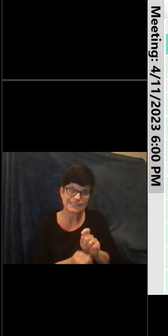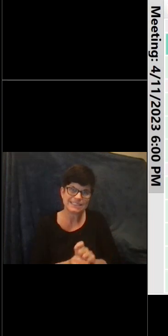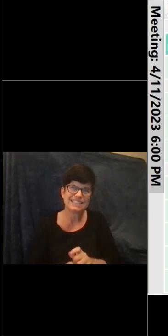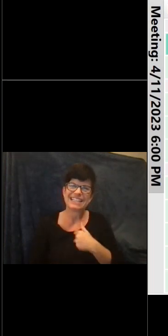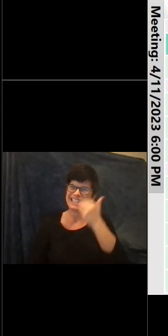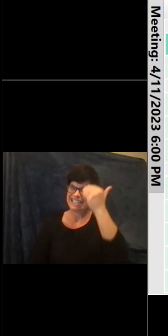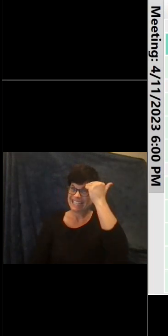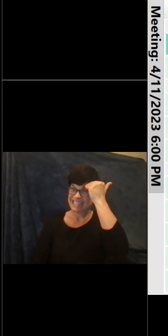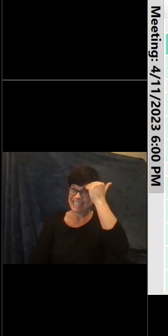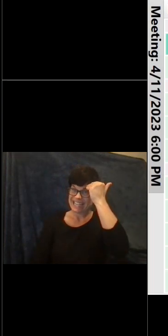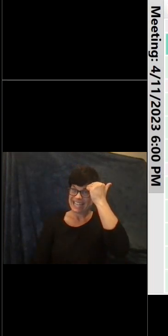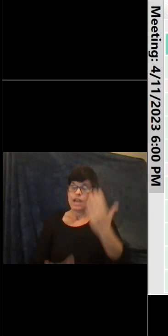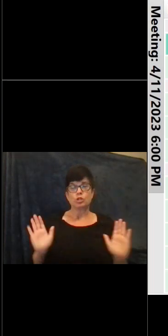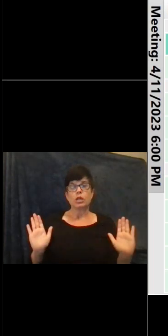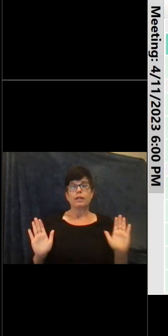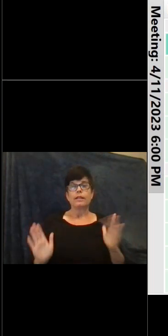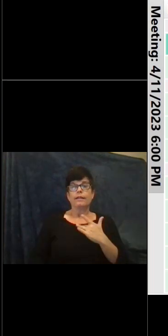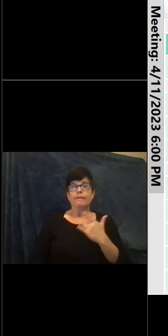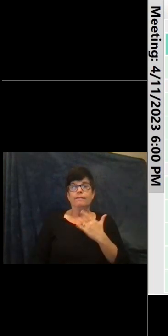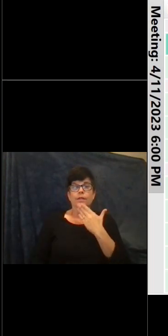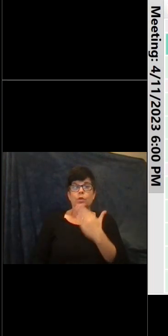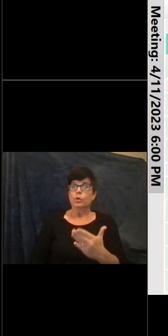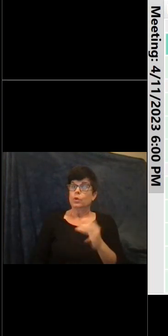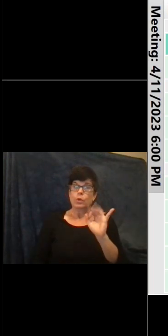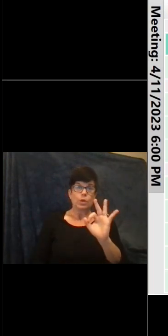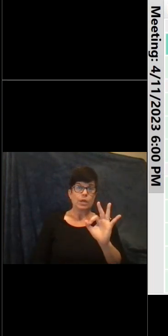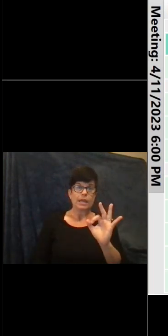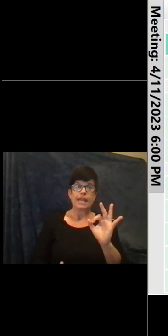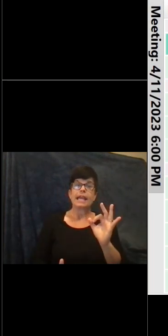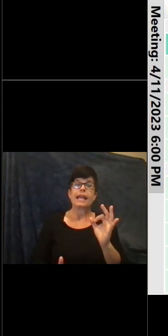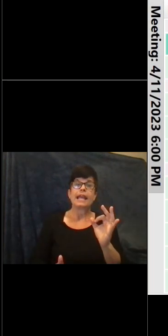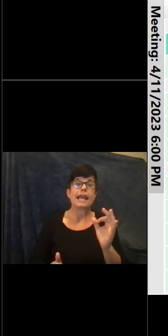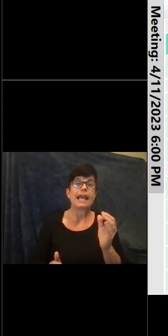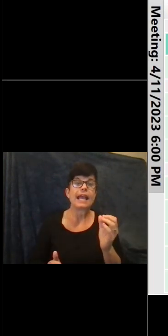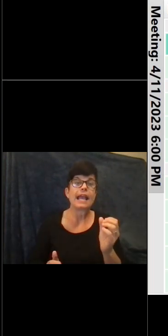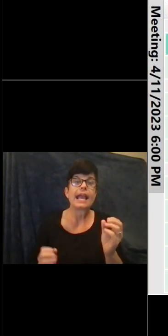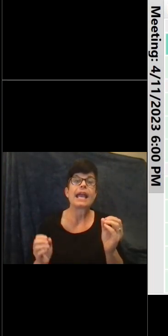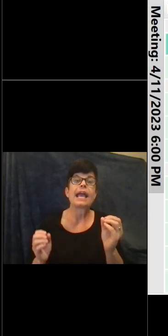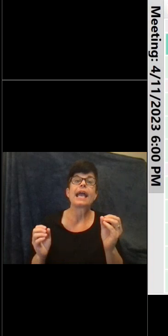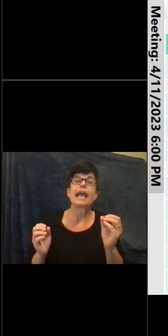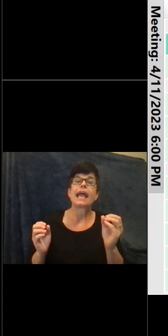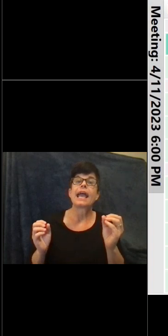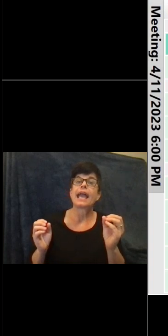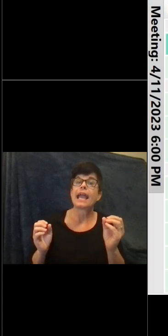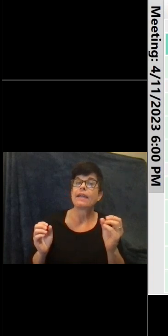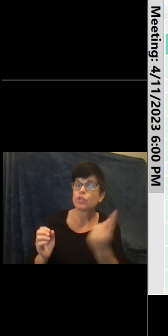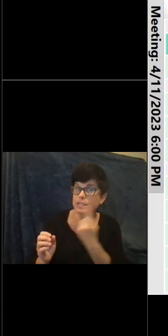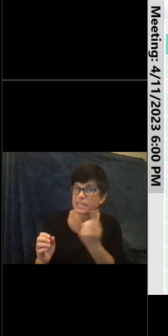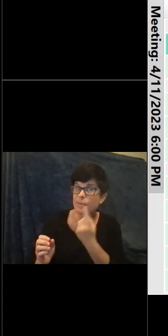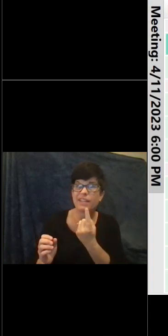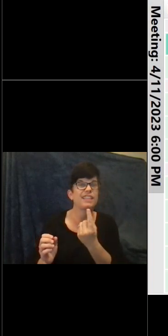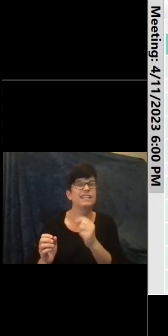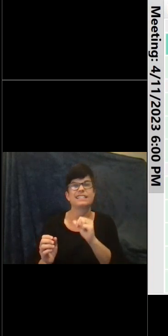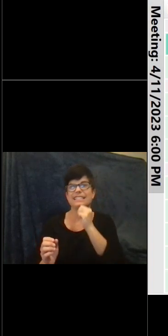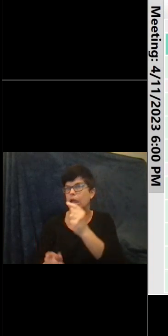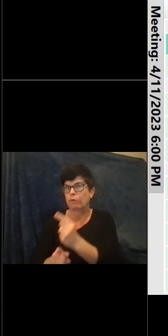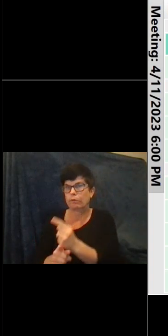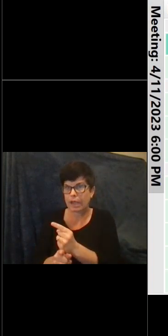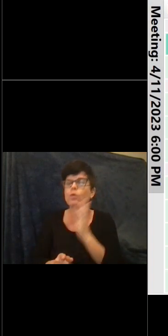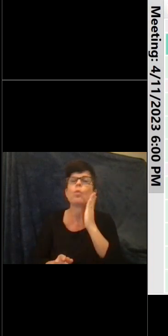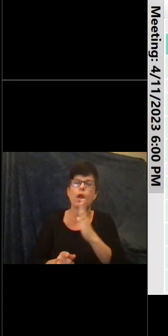I know I am generally feeling good. I'll just add in that if there's anything unusual that comes up in the purchase and sale agreement, of course, we'll come back to you. Thank you for that. We appreciate that. We